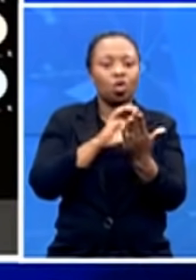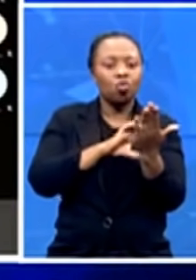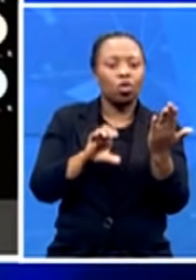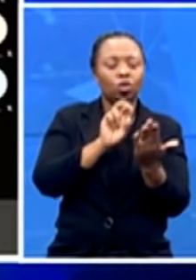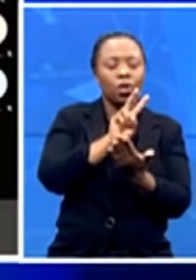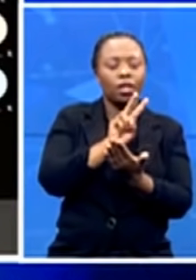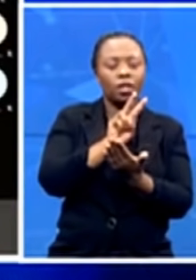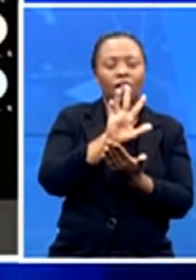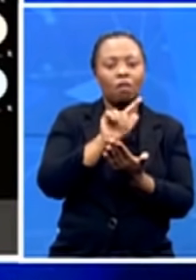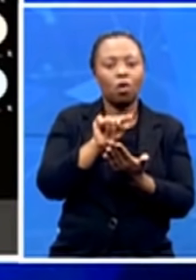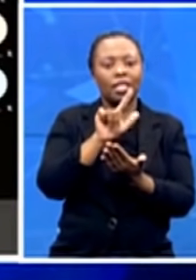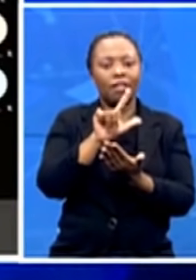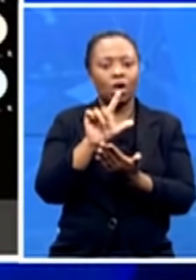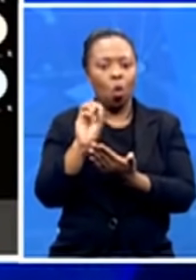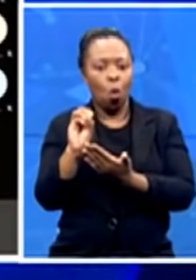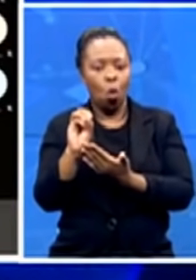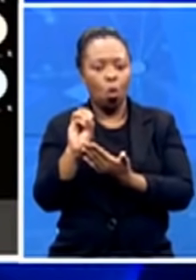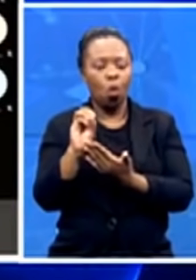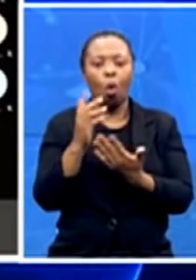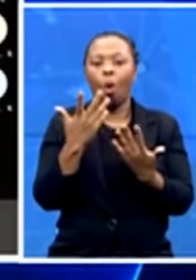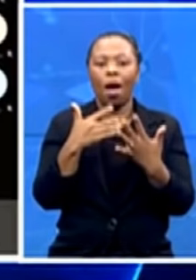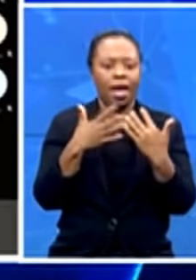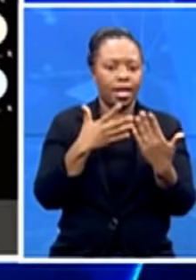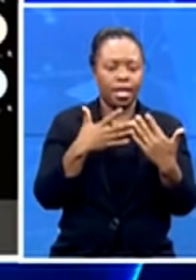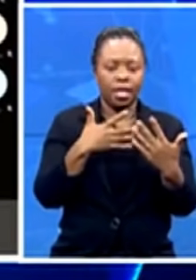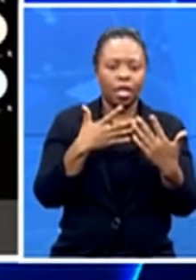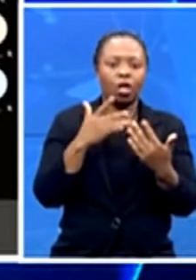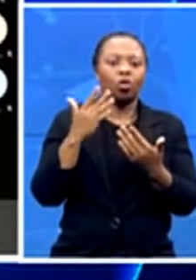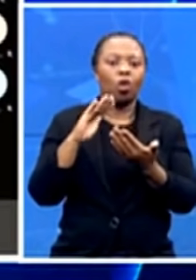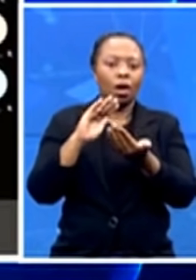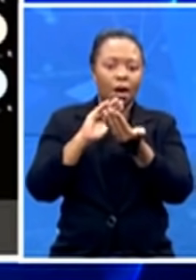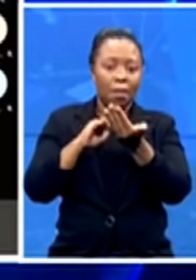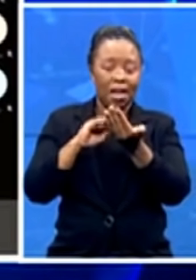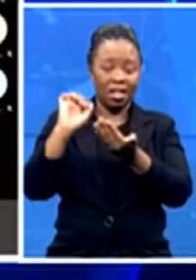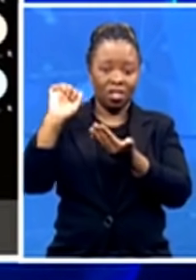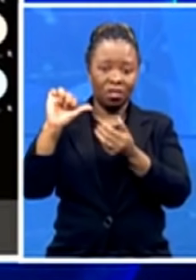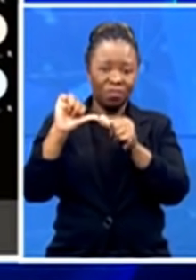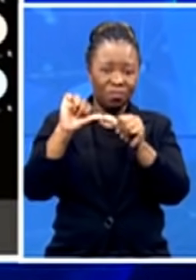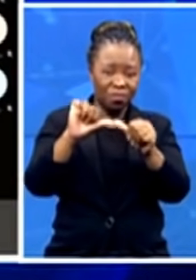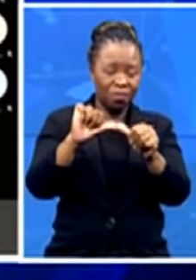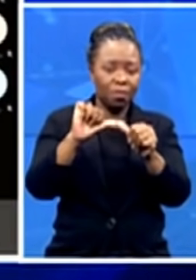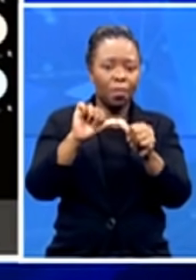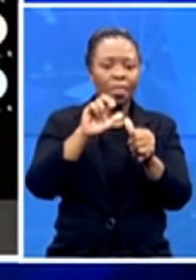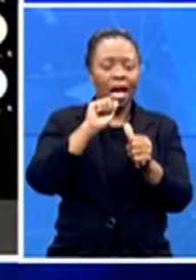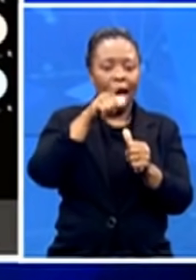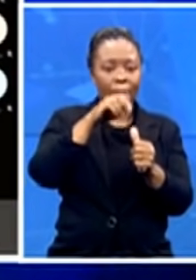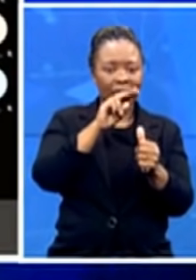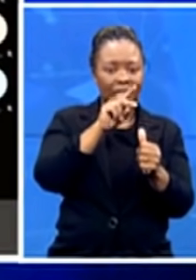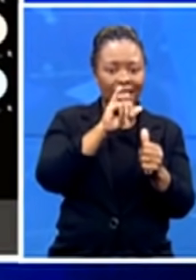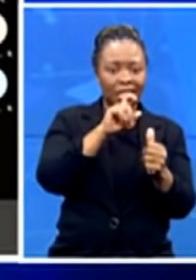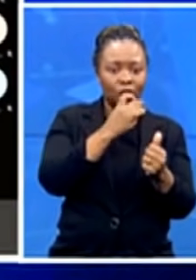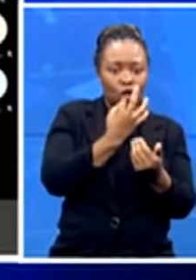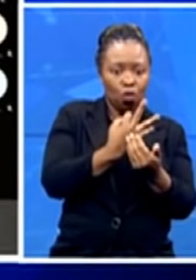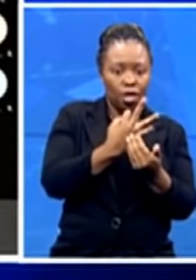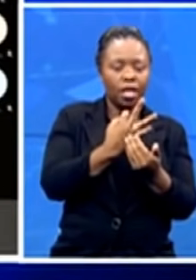rule. Mr. Magashule's insistence that Appendix 3 applies to decisions taken in terms of Rule